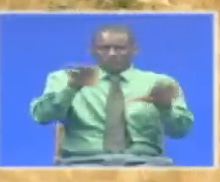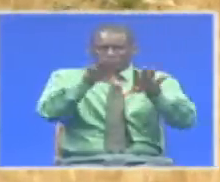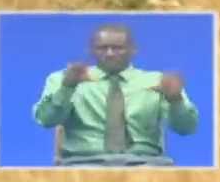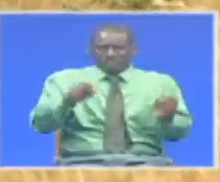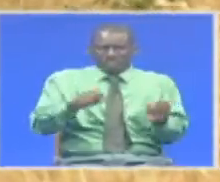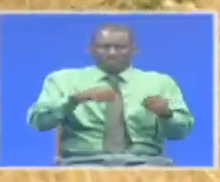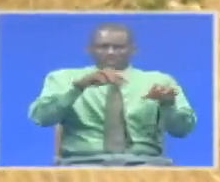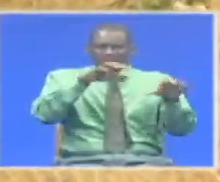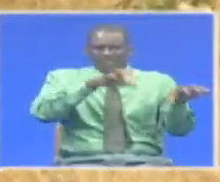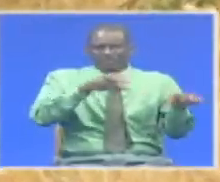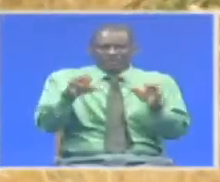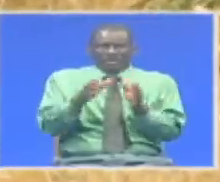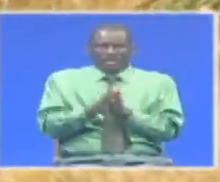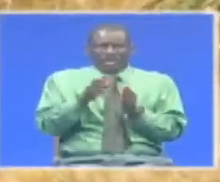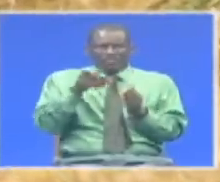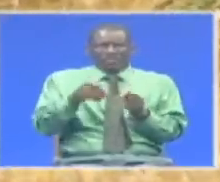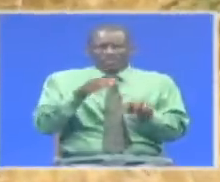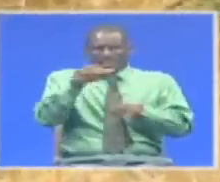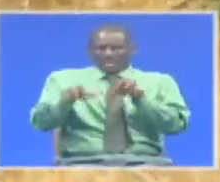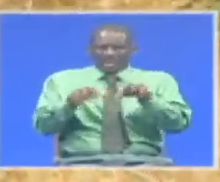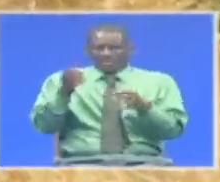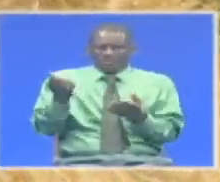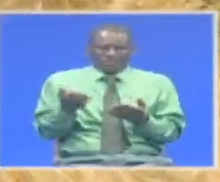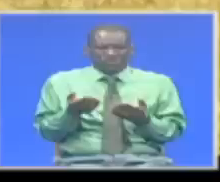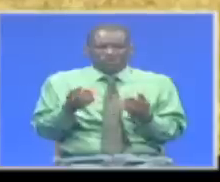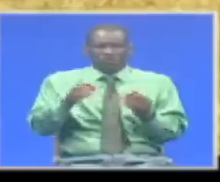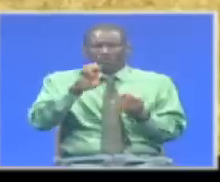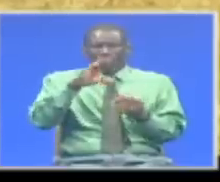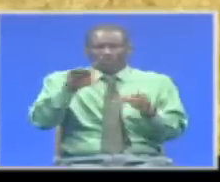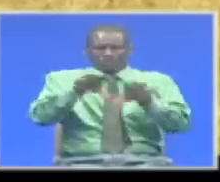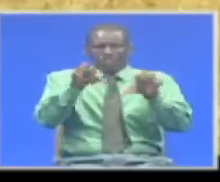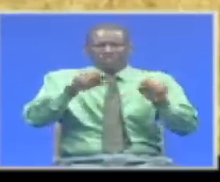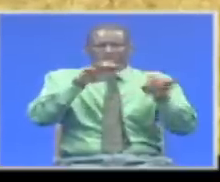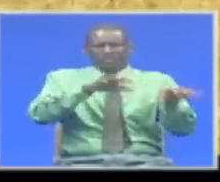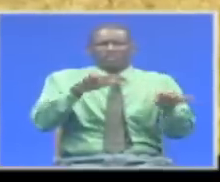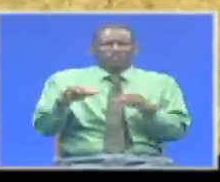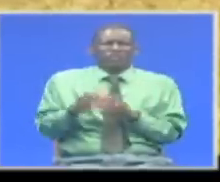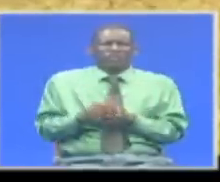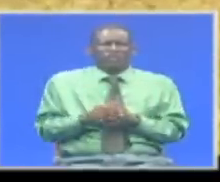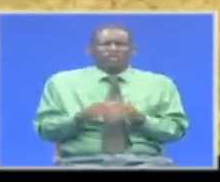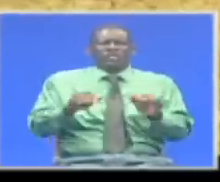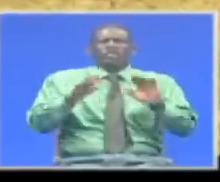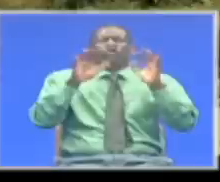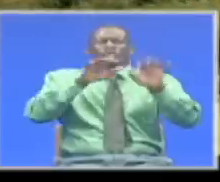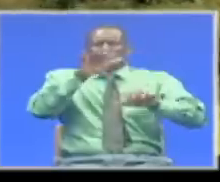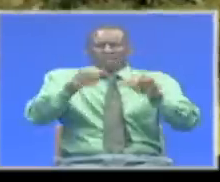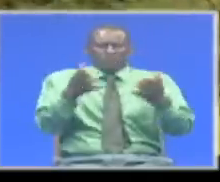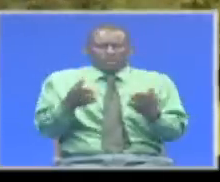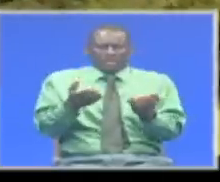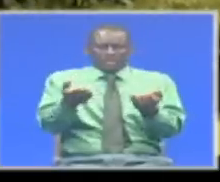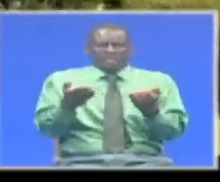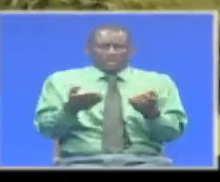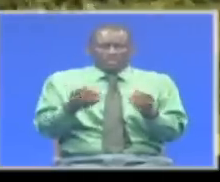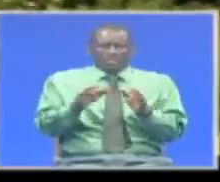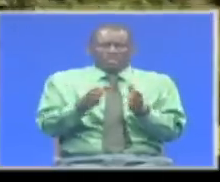are stacked against the species of this massive ecosystem. The wildlife here needs a vast dispersal